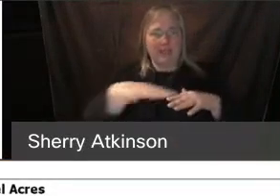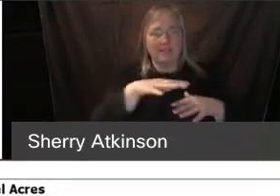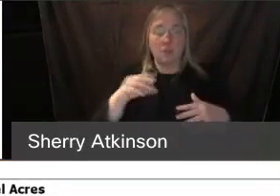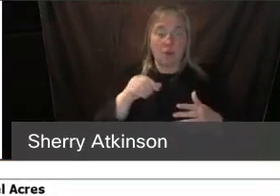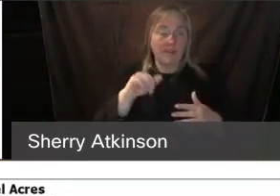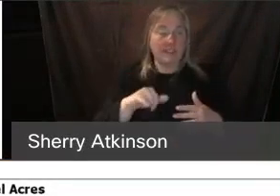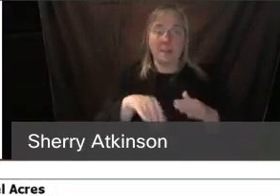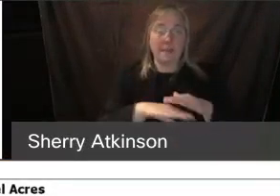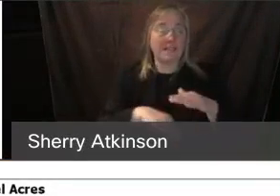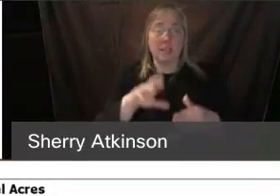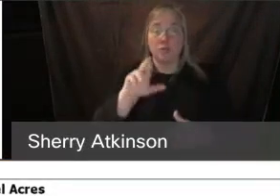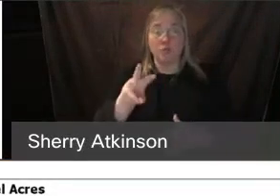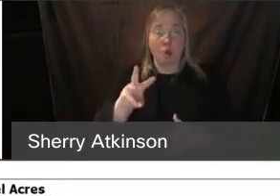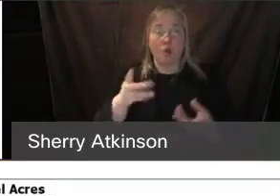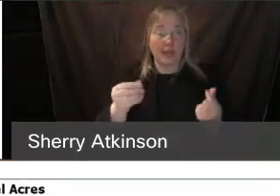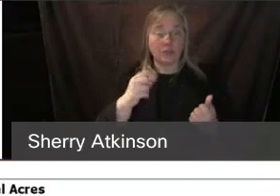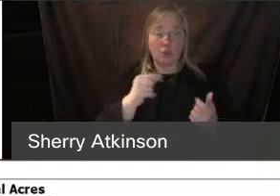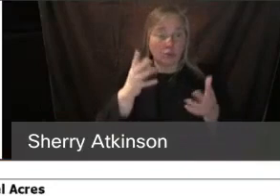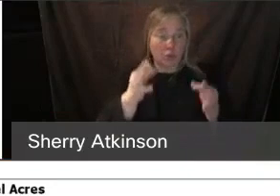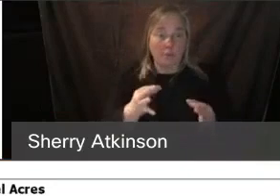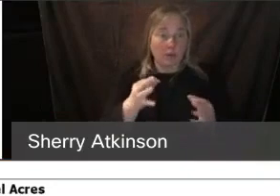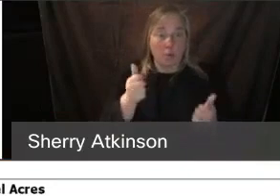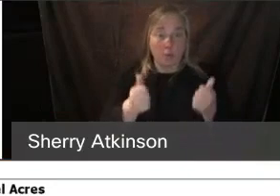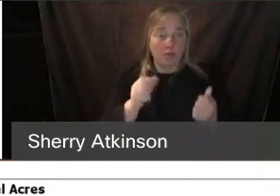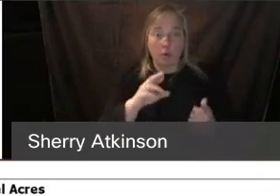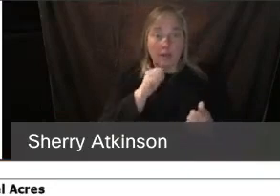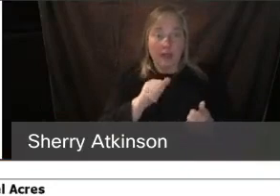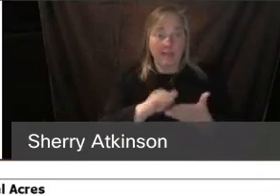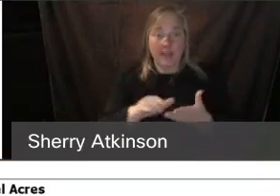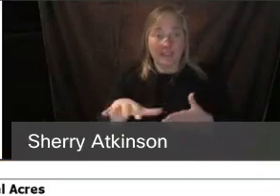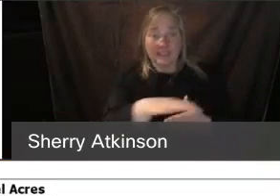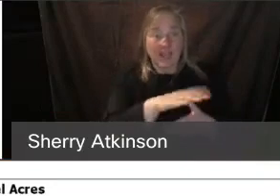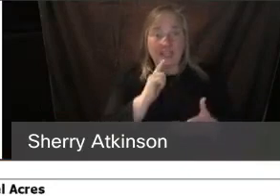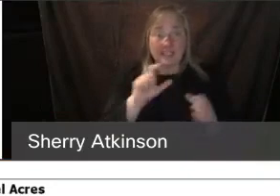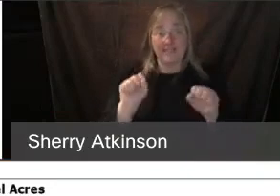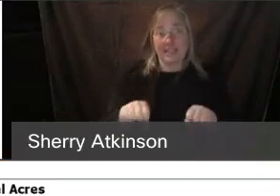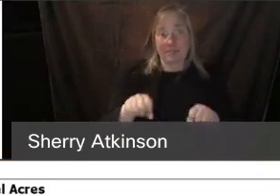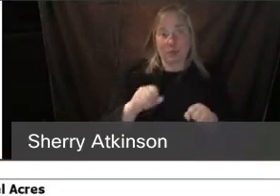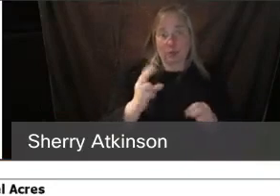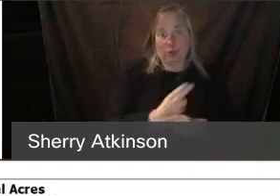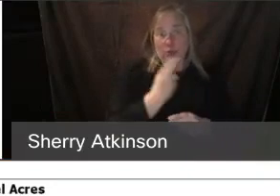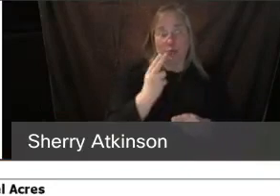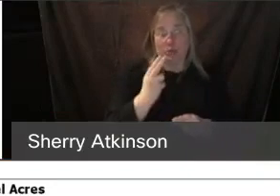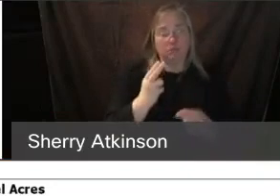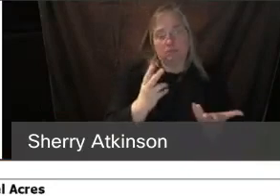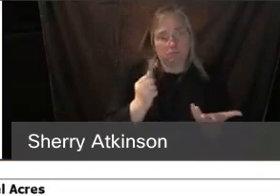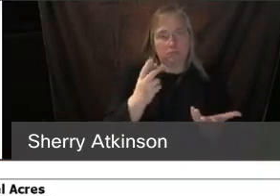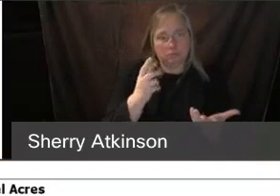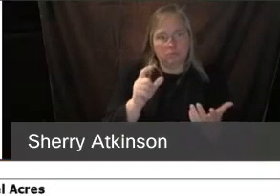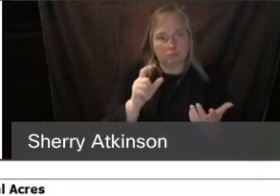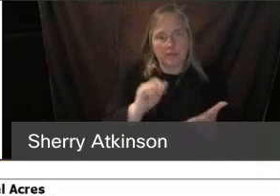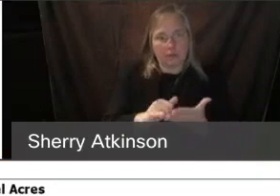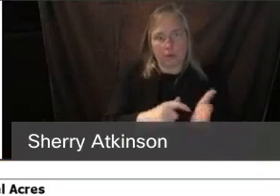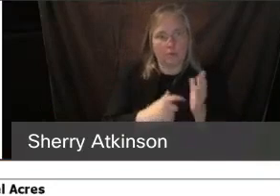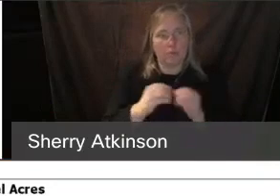not the sites are feasible, that would require further work. But overall, there's about 400 acres of land,